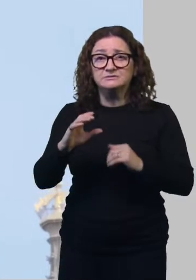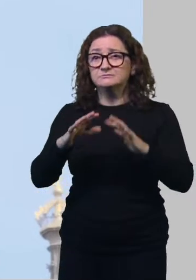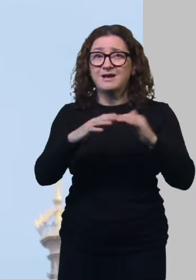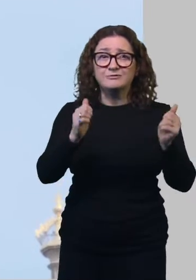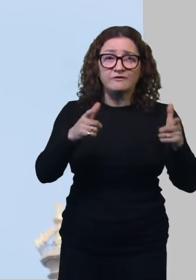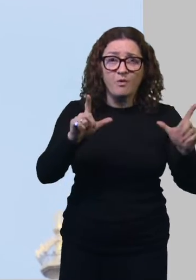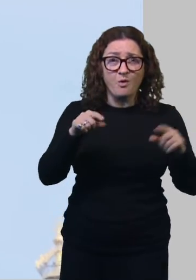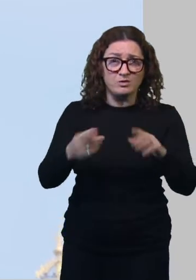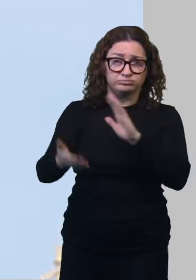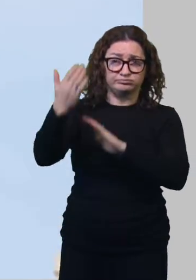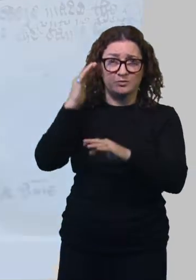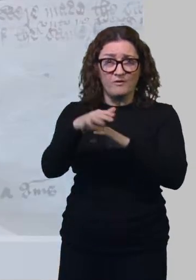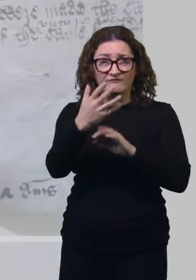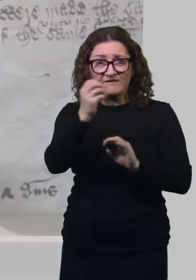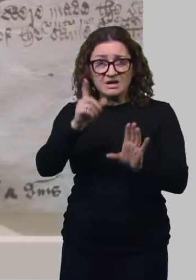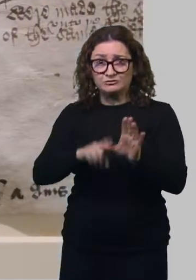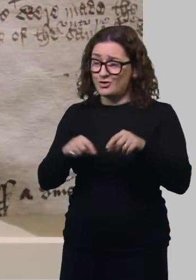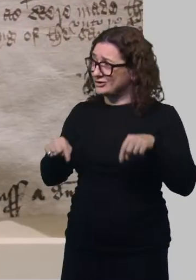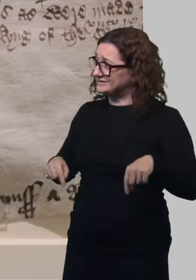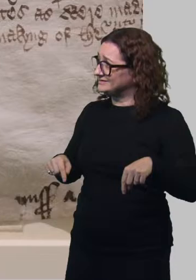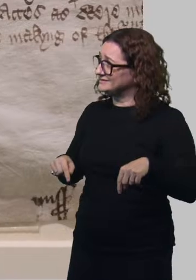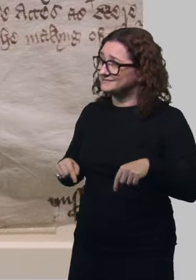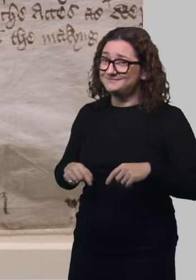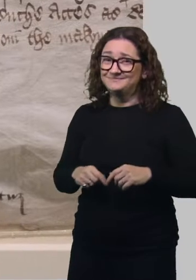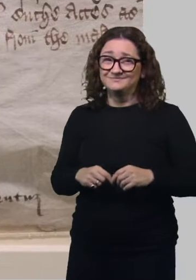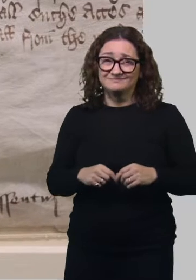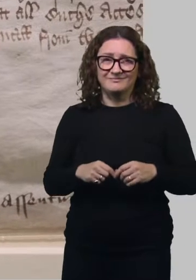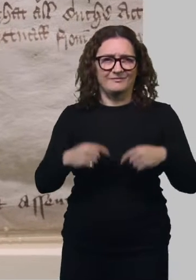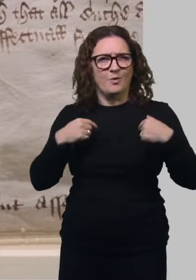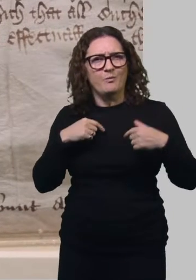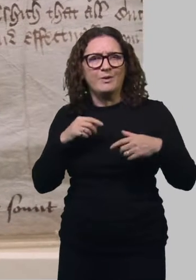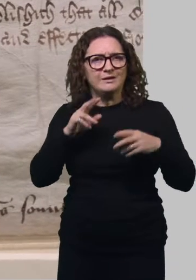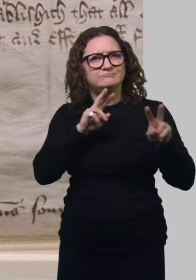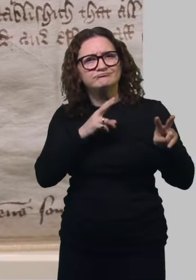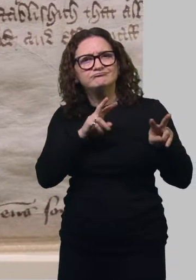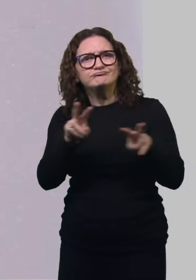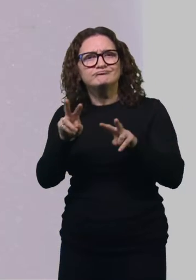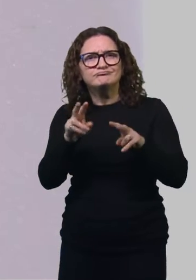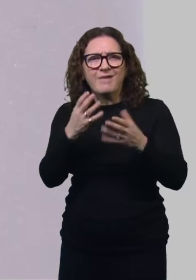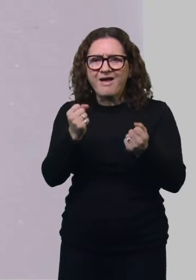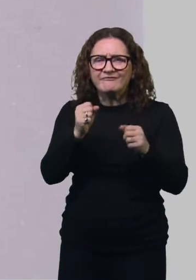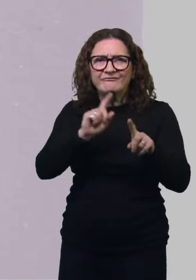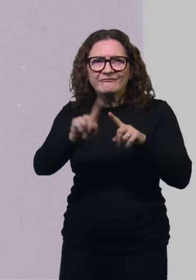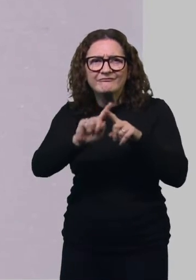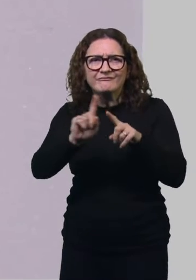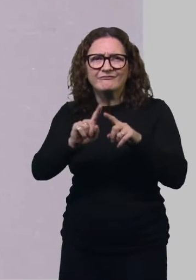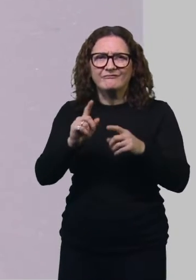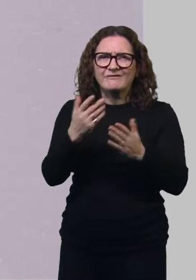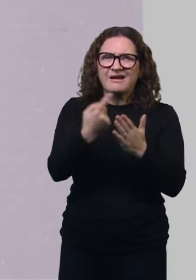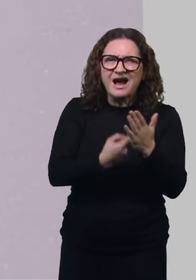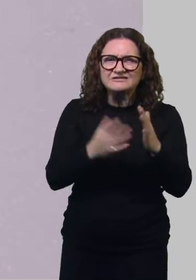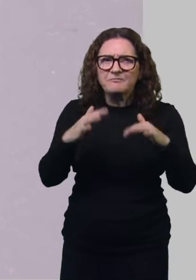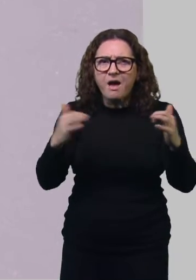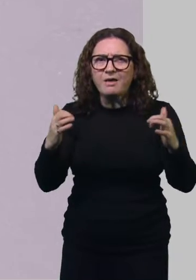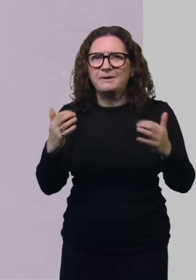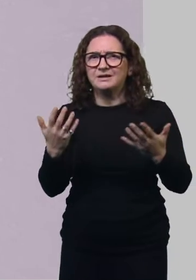close-up look at original Acts of Parliament, including one of the very earliest we hold from 1497, a Royal Commission with the beautiful signature